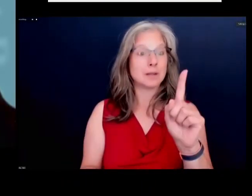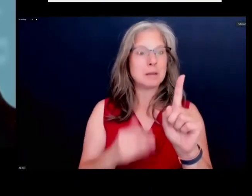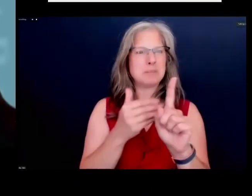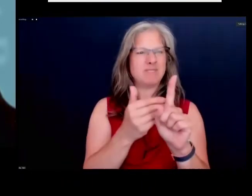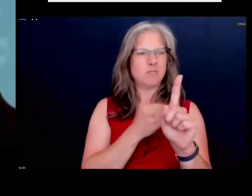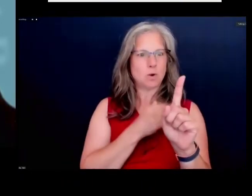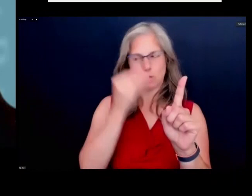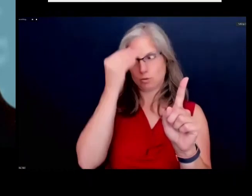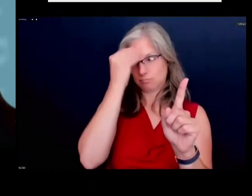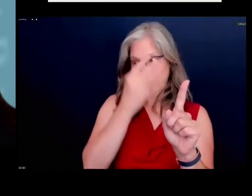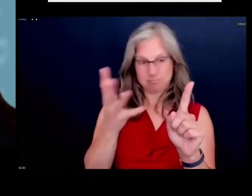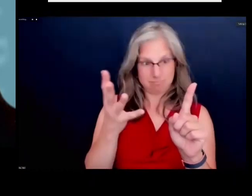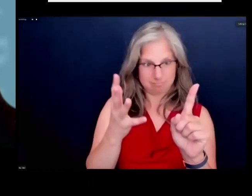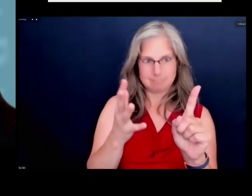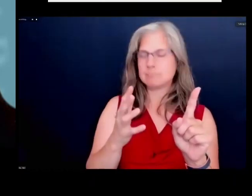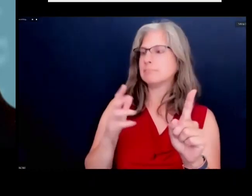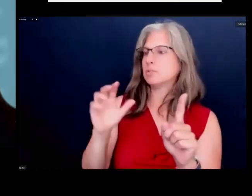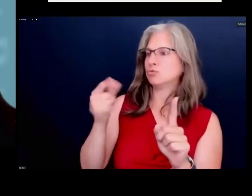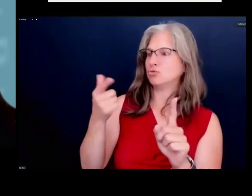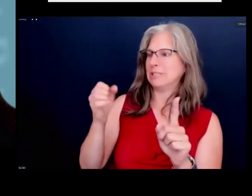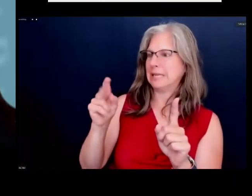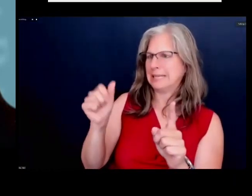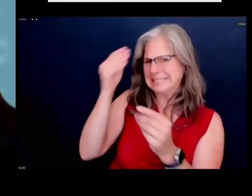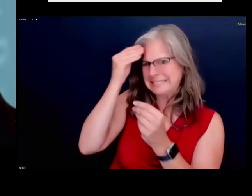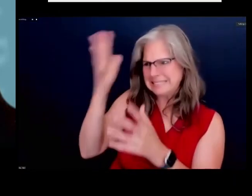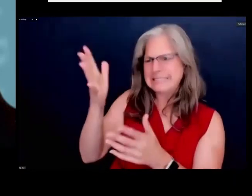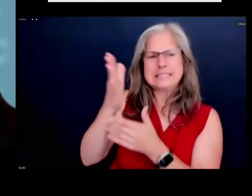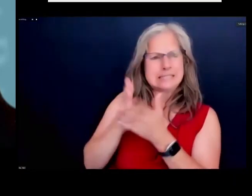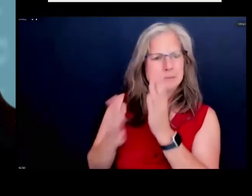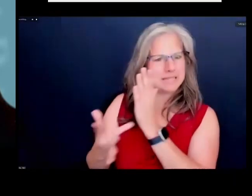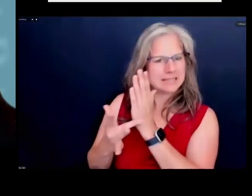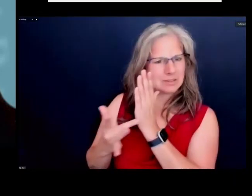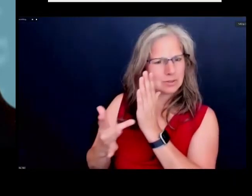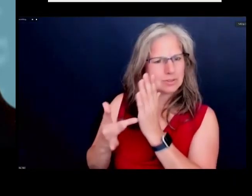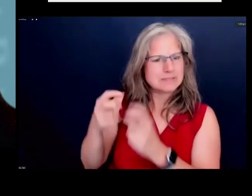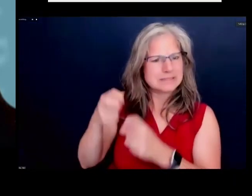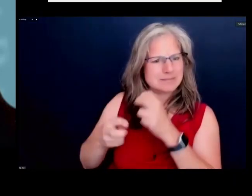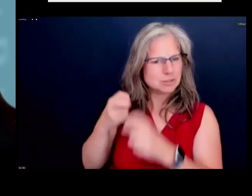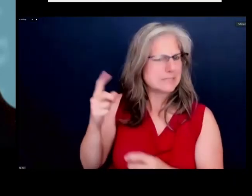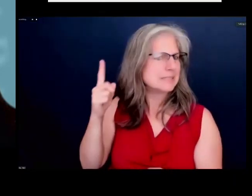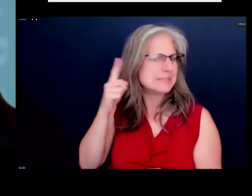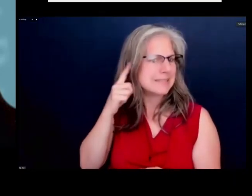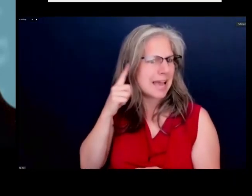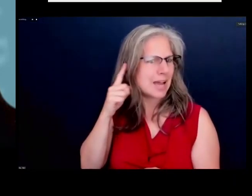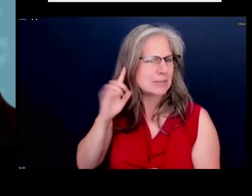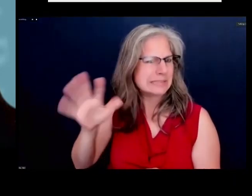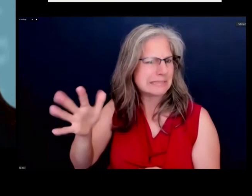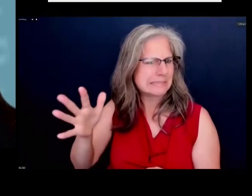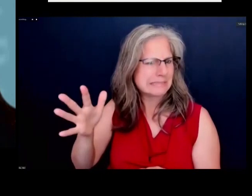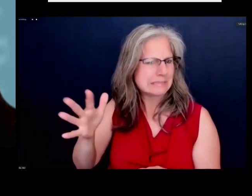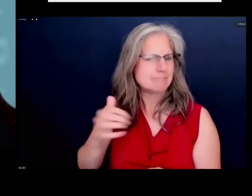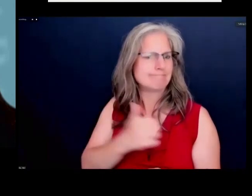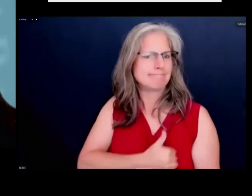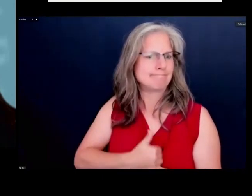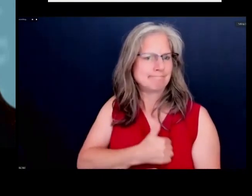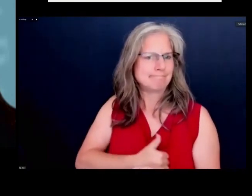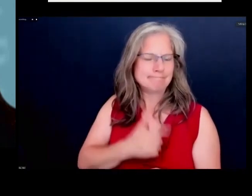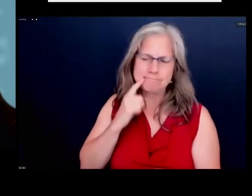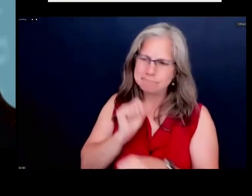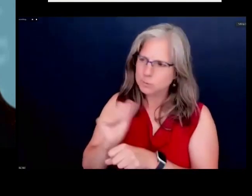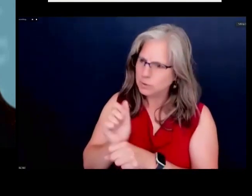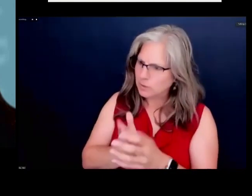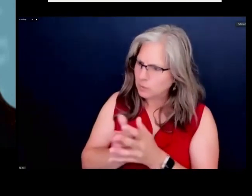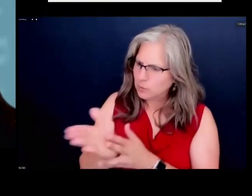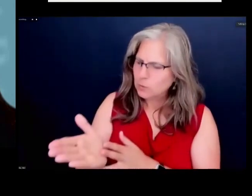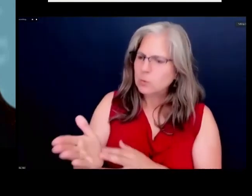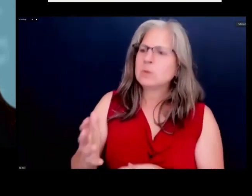Dr. Ansorg, before you speak, I just wanted to let everyone know that we are having some technical difficulties. We apologize for the sound issues.